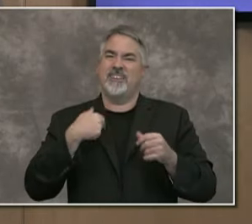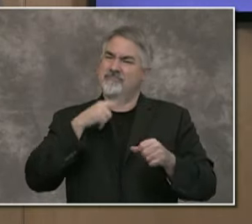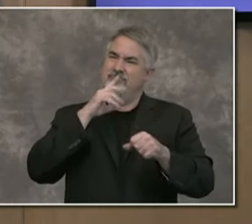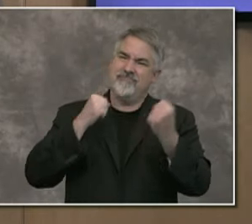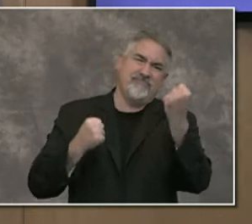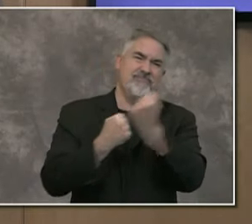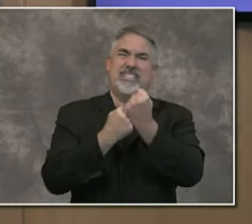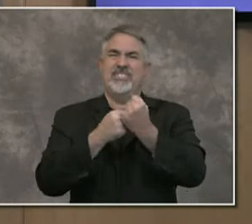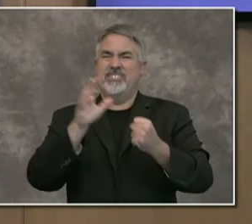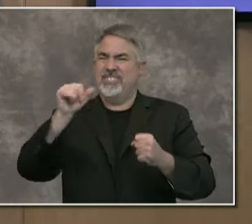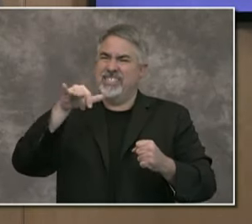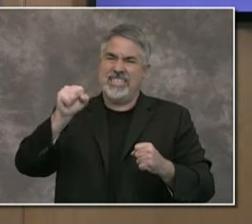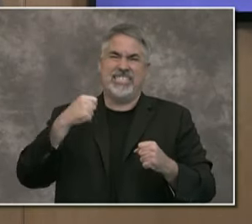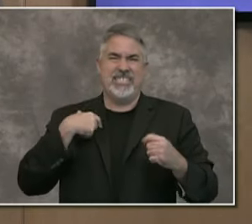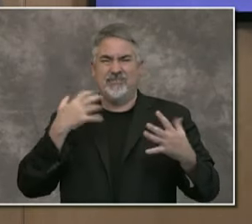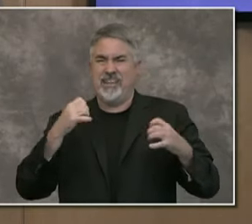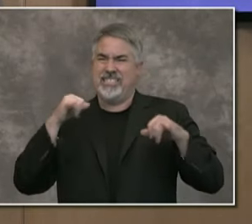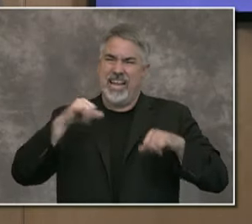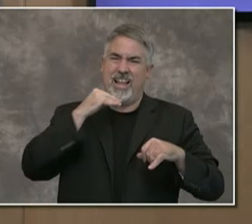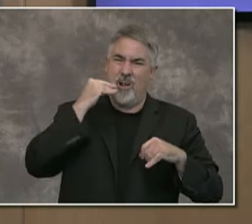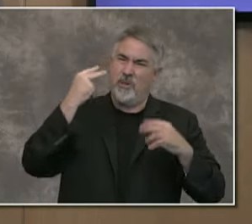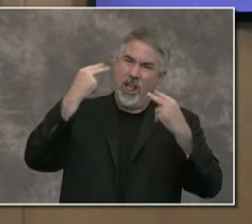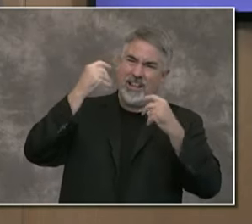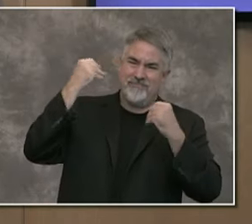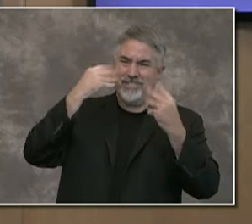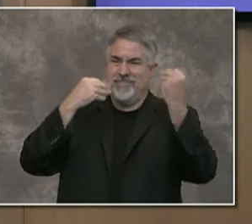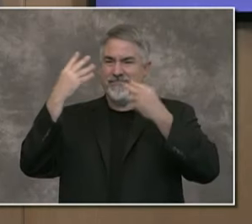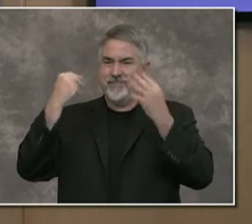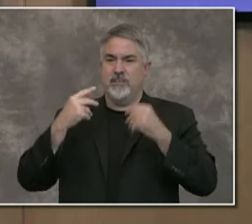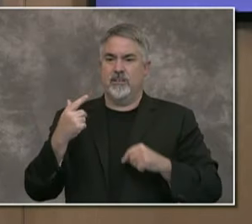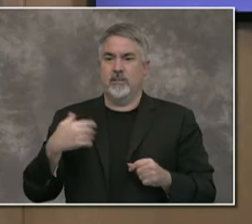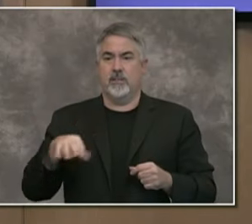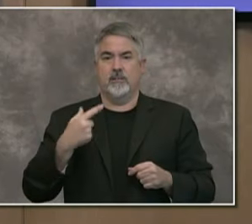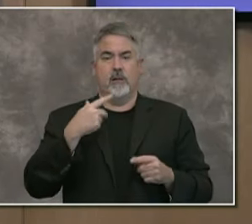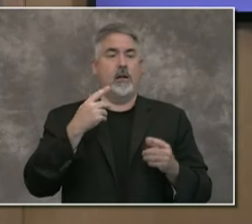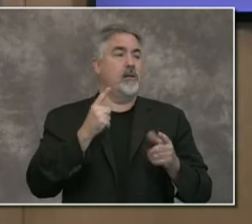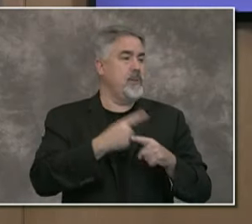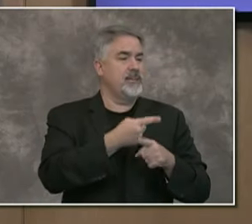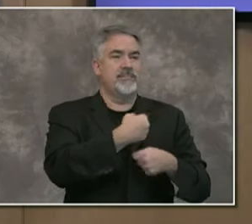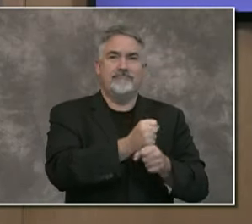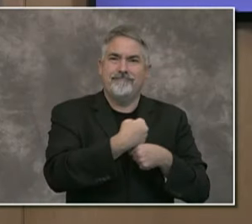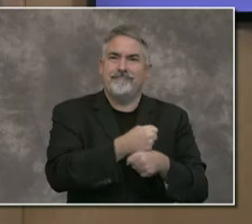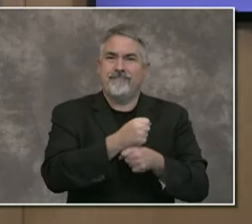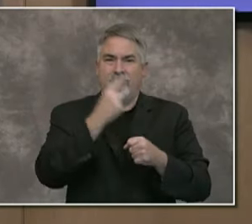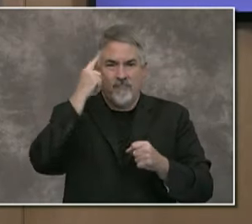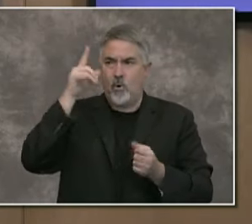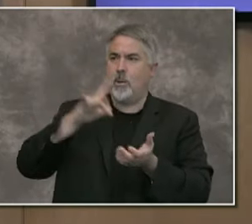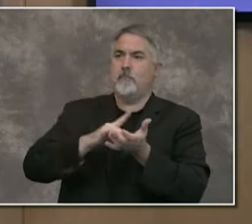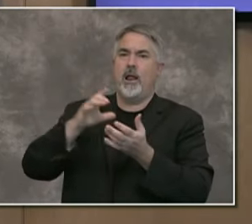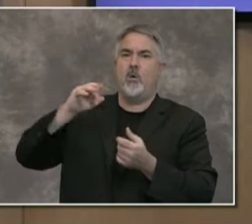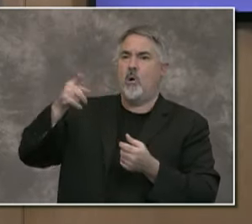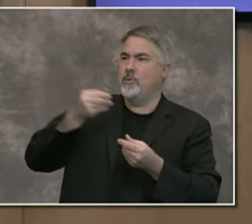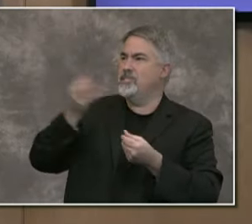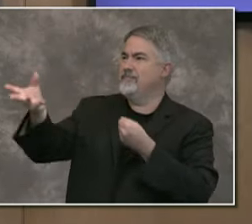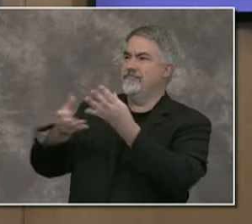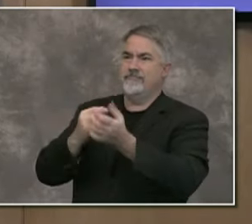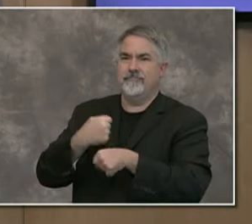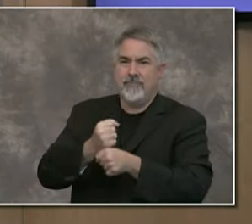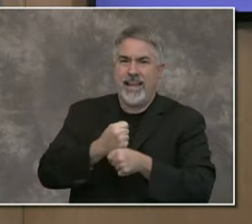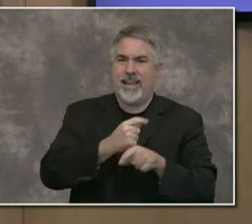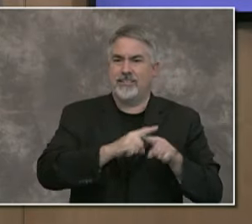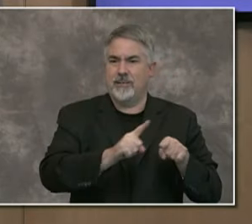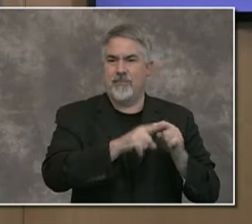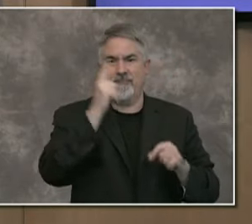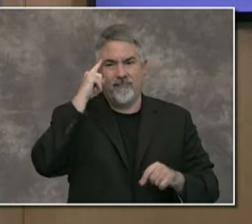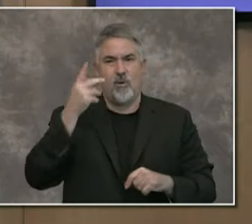Corps, and that call has been answered. To date, more than 550 clinical persons, doctors, nurses,